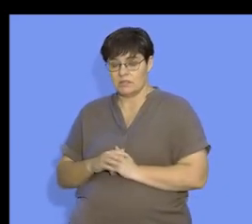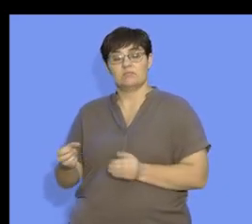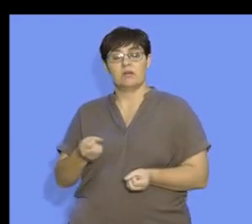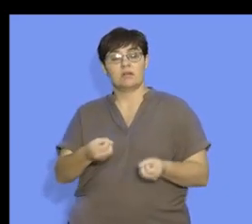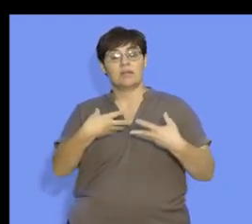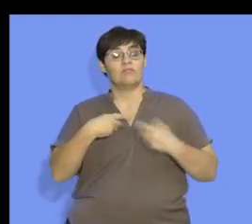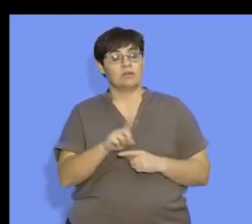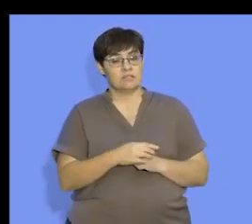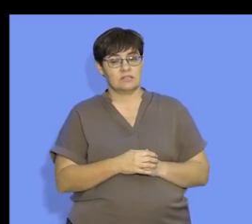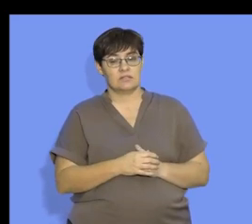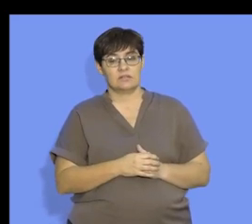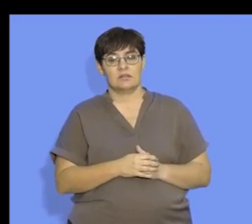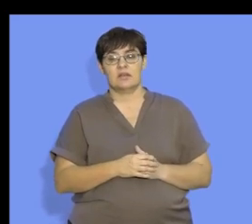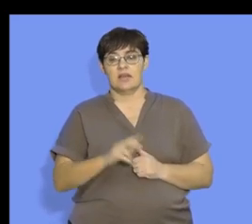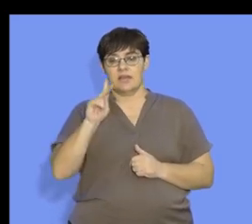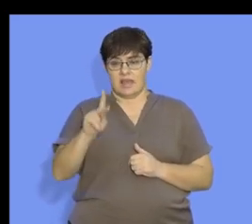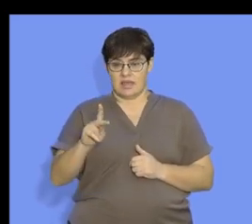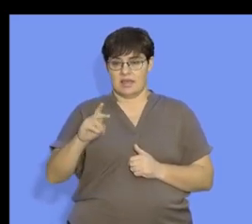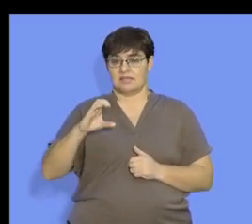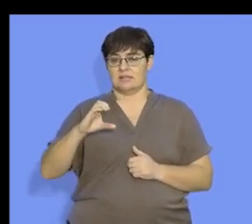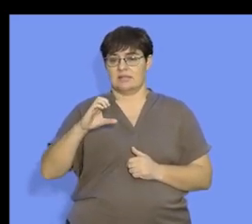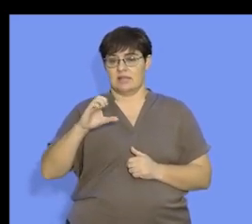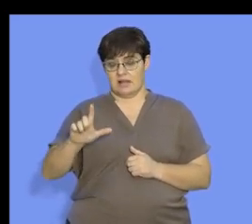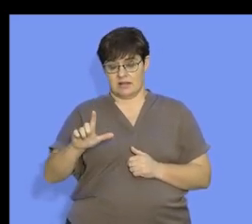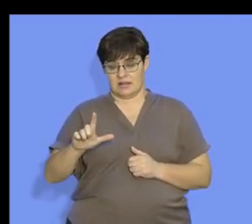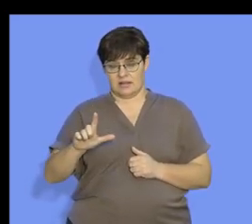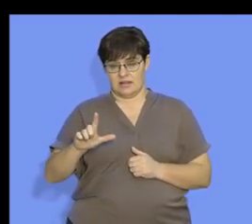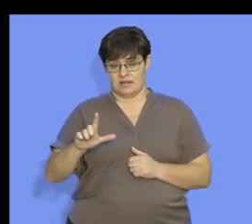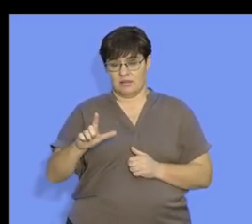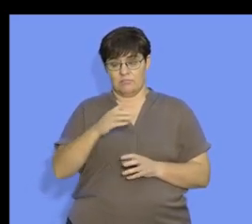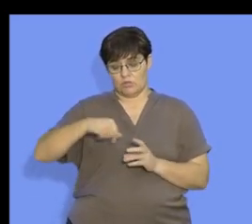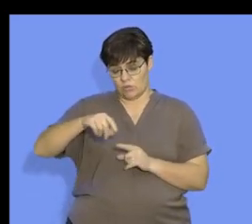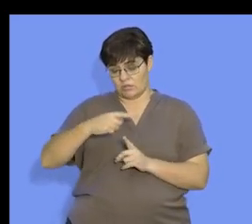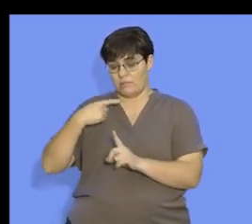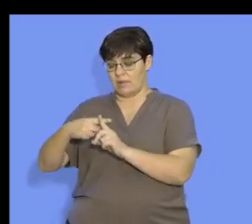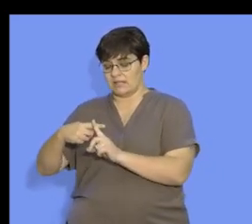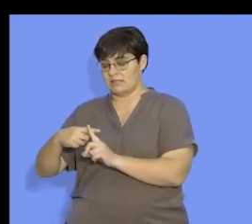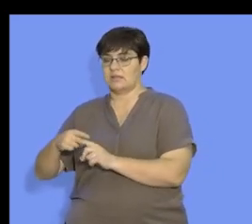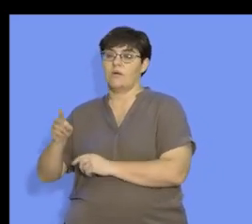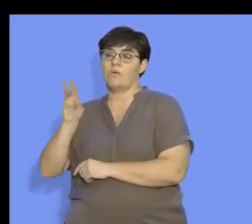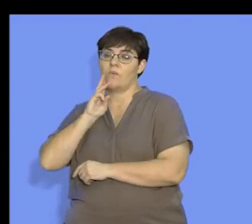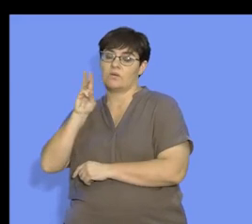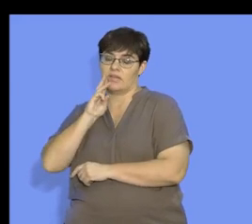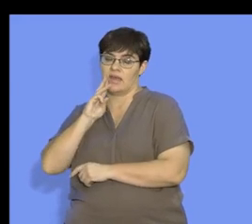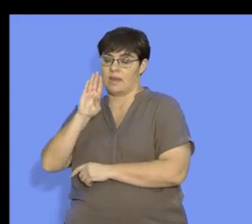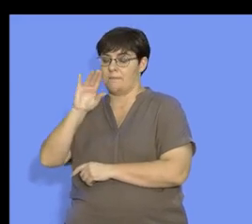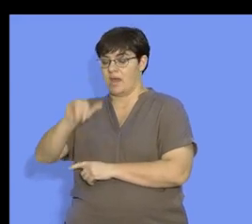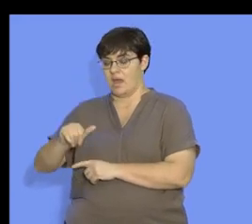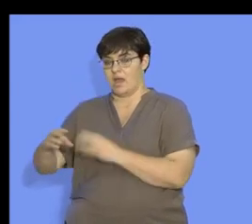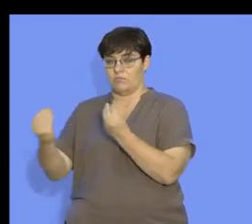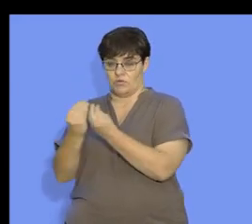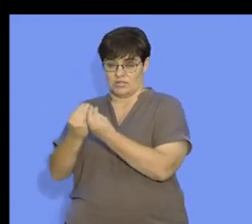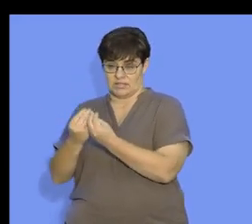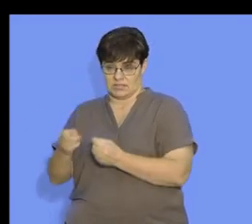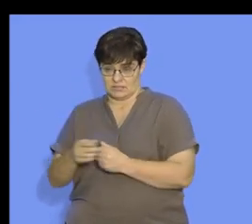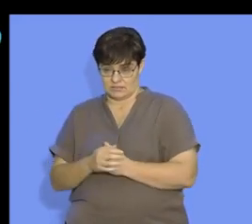give us? It gives us our KCl, which is our salt, okay, plus our byproduct, which